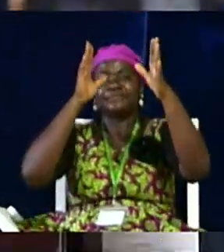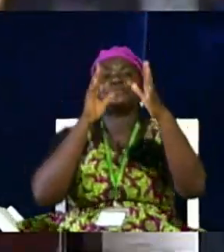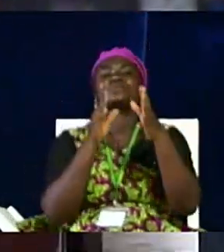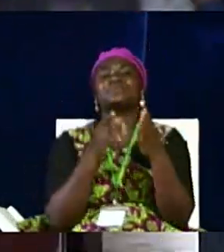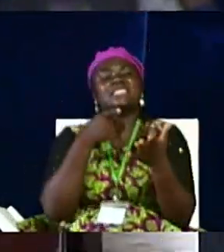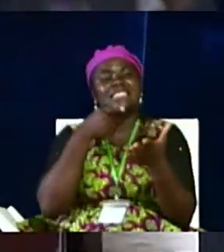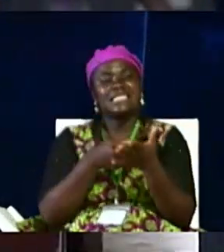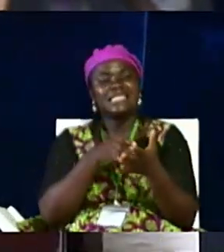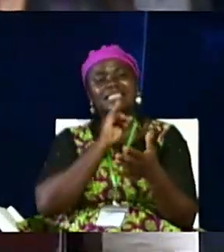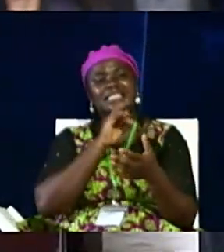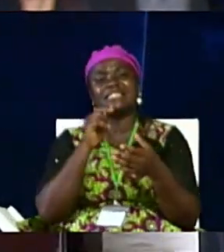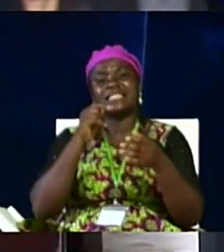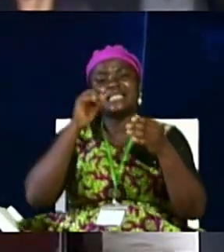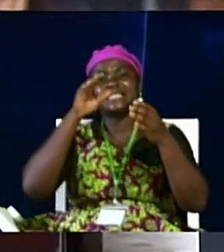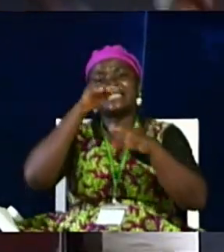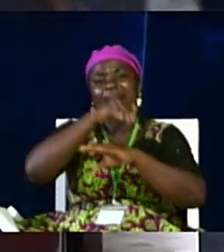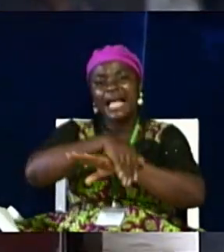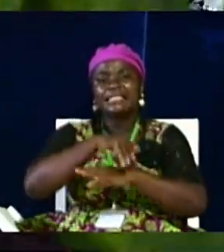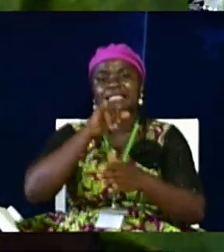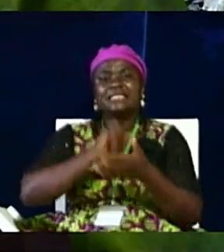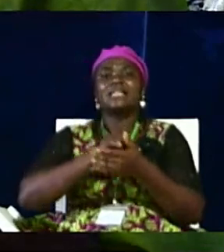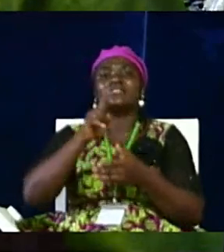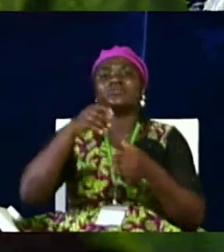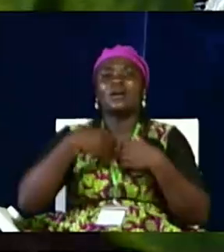this is the night you have given to me.